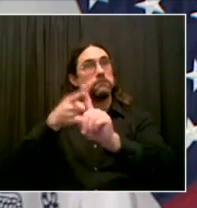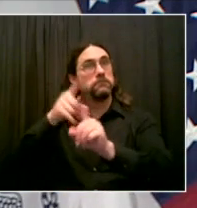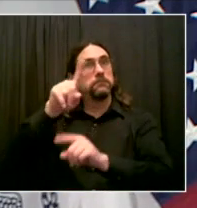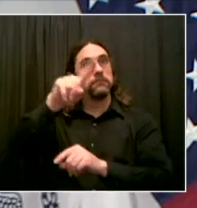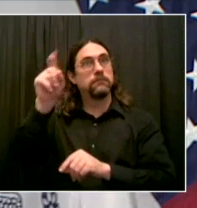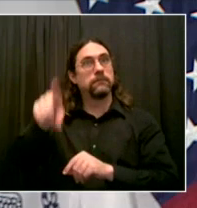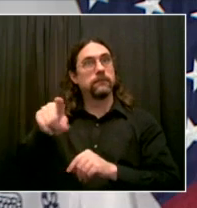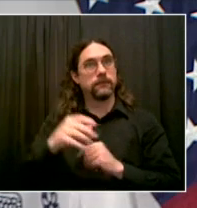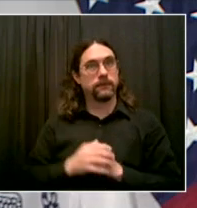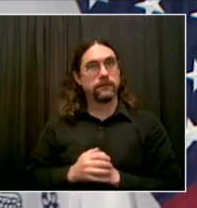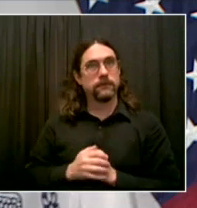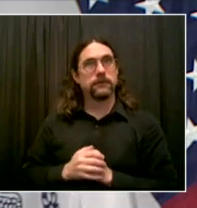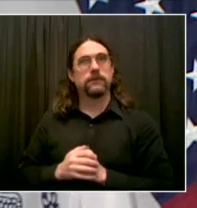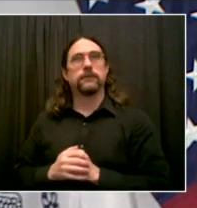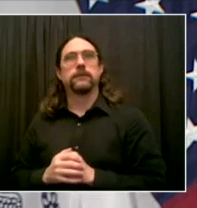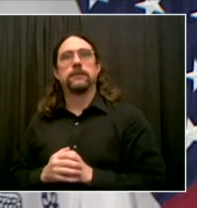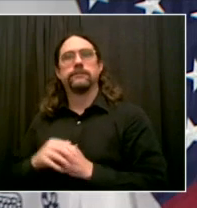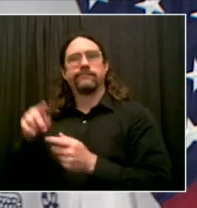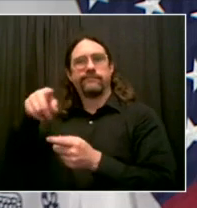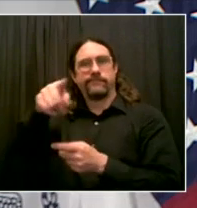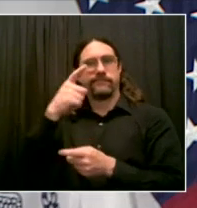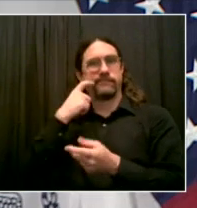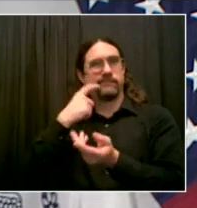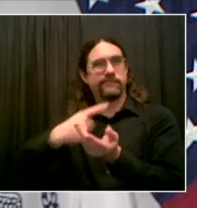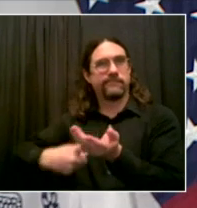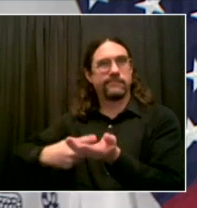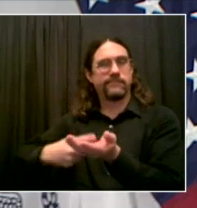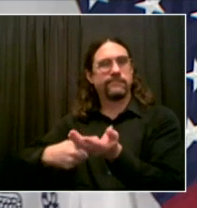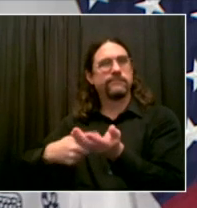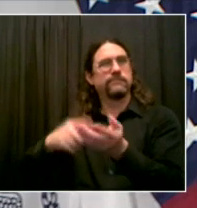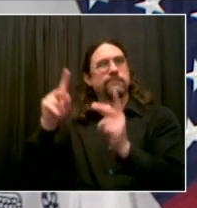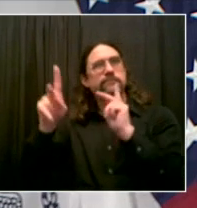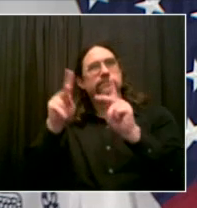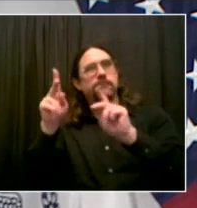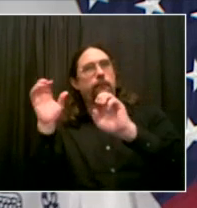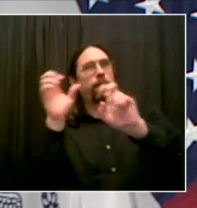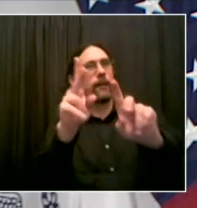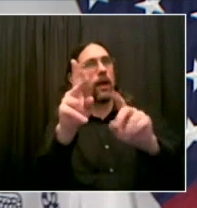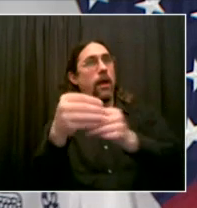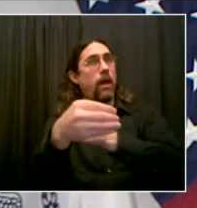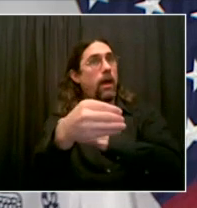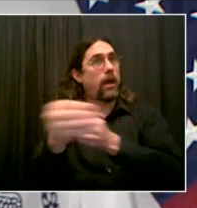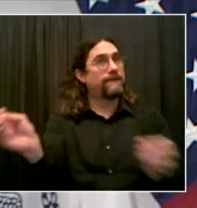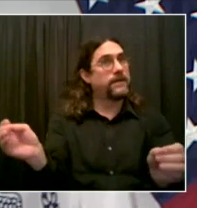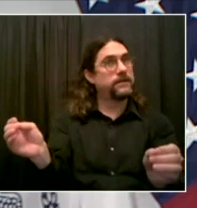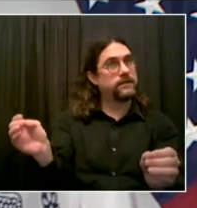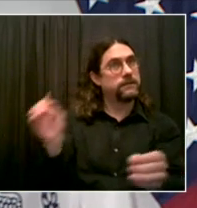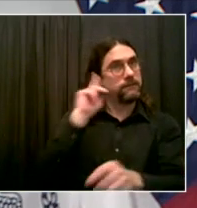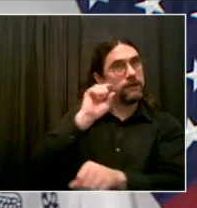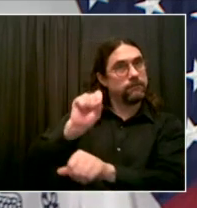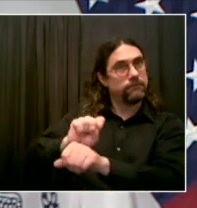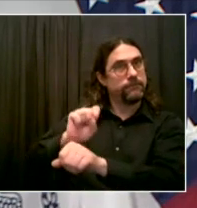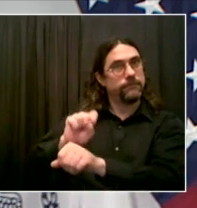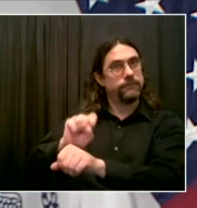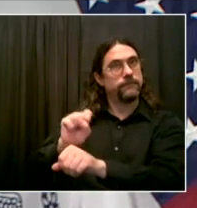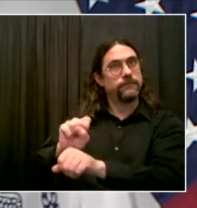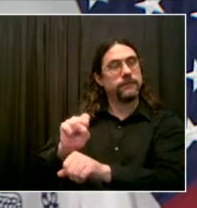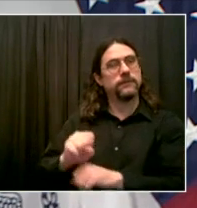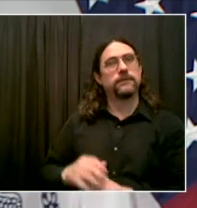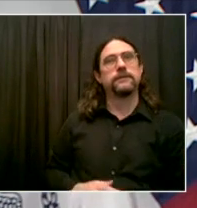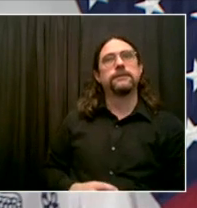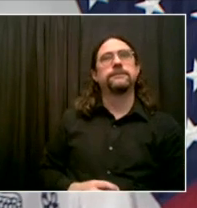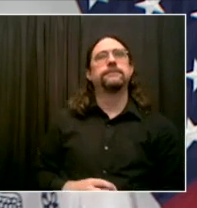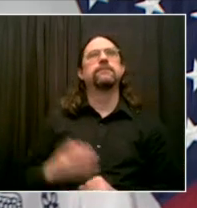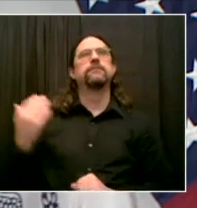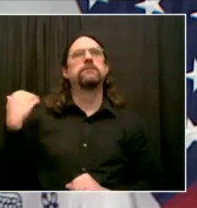when there have been stories critical of you for how much time you are or not spending at City Hall And when you were running for president in particular, I know a lot of times